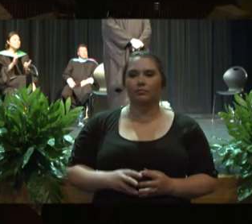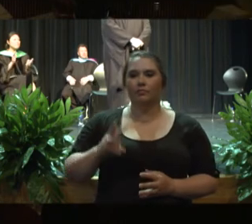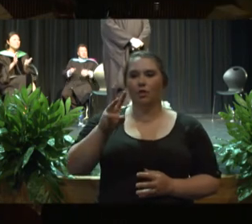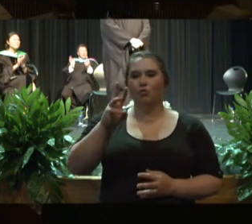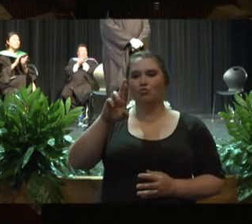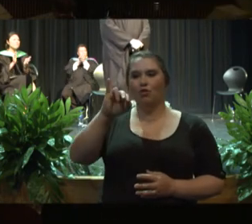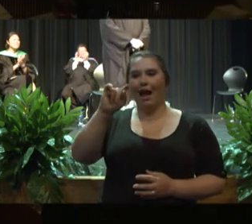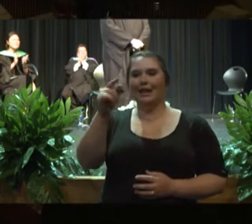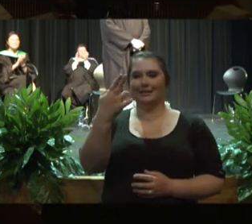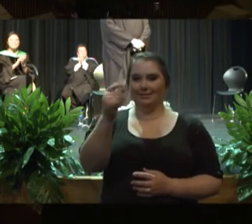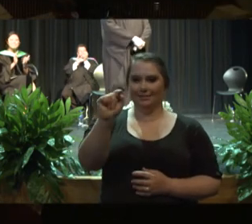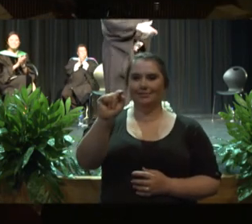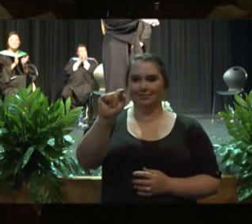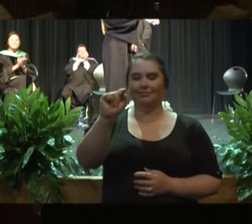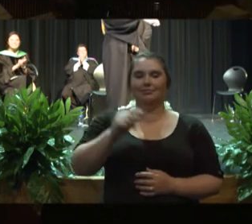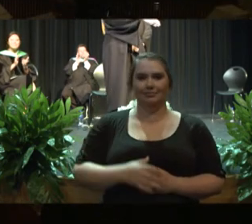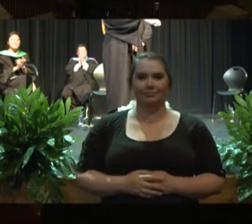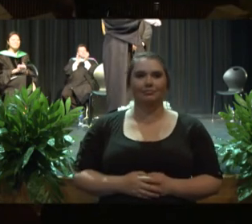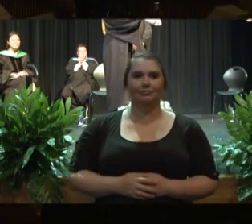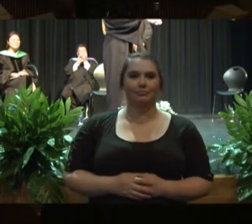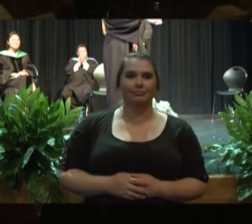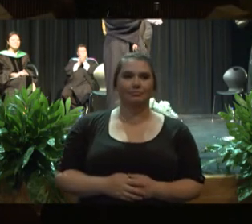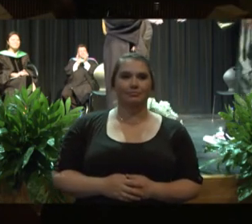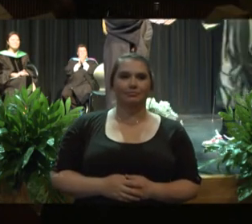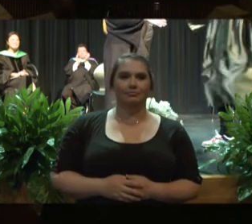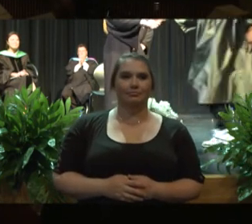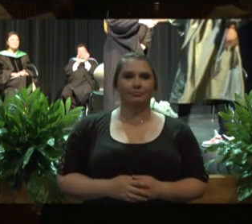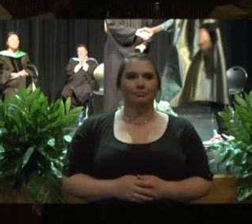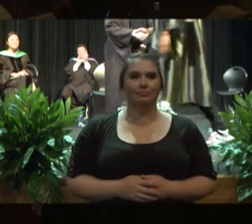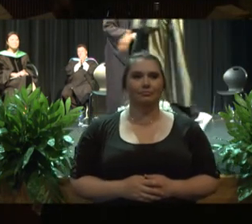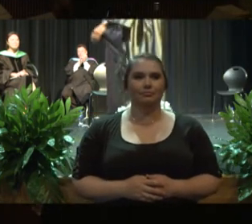Tyrell Donquis Wright.